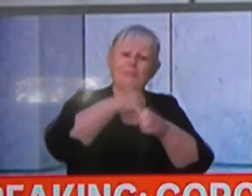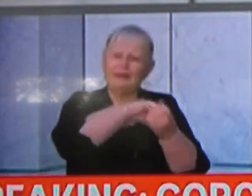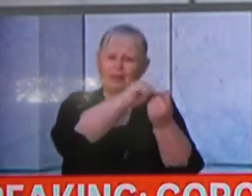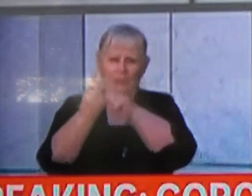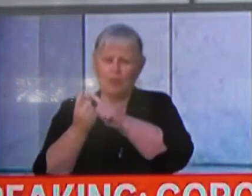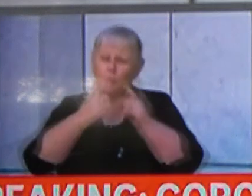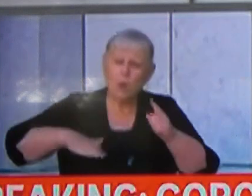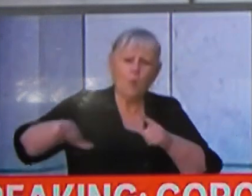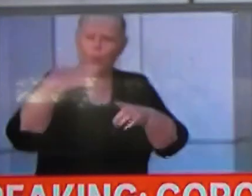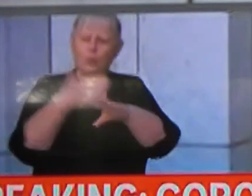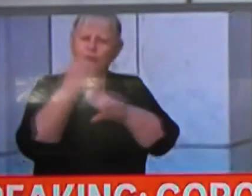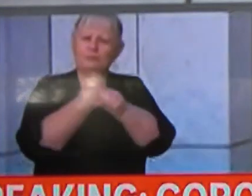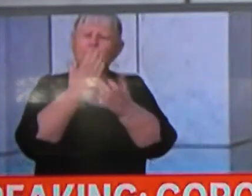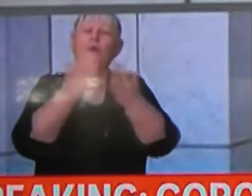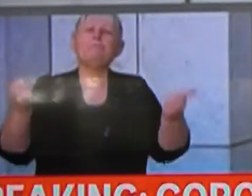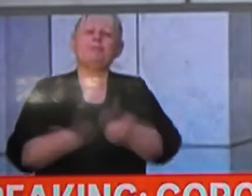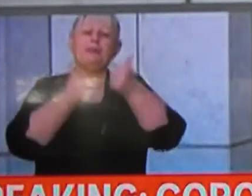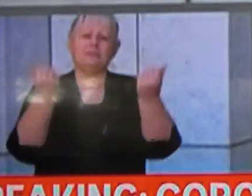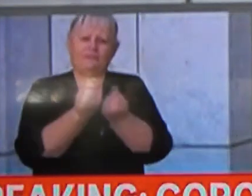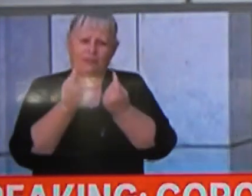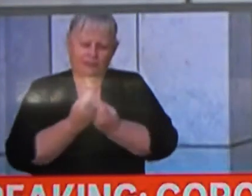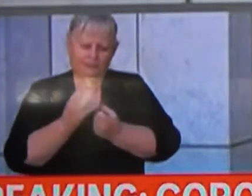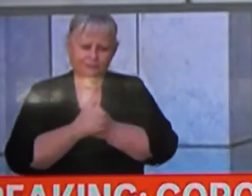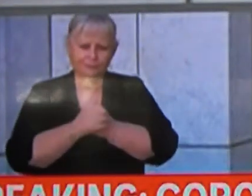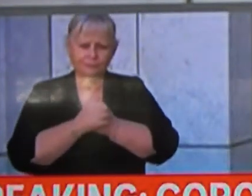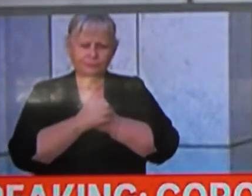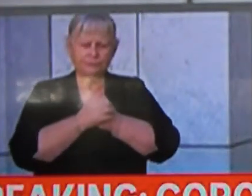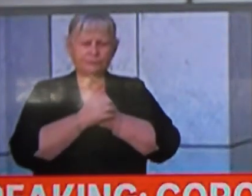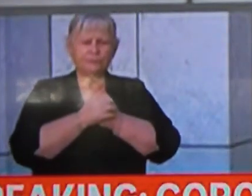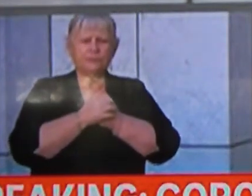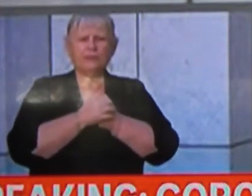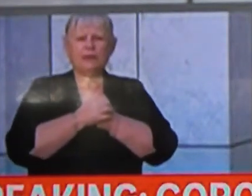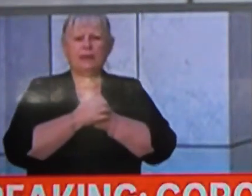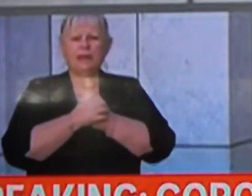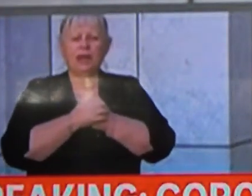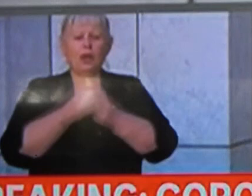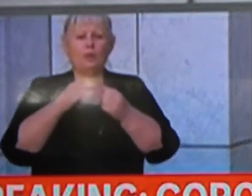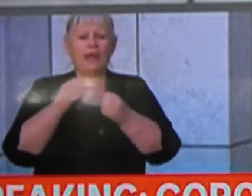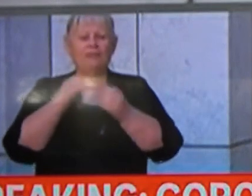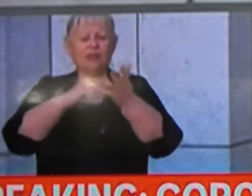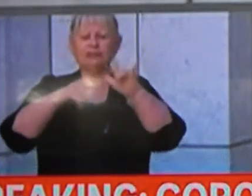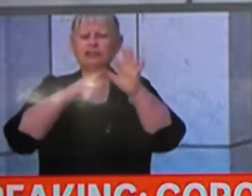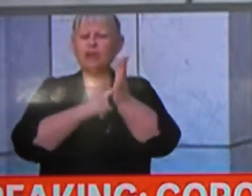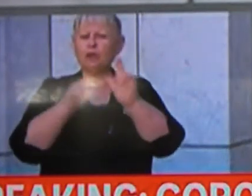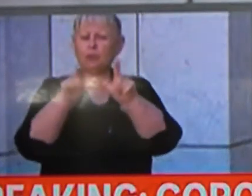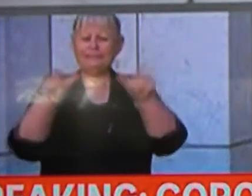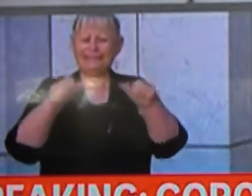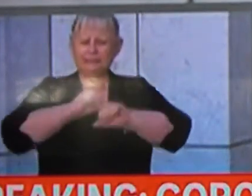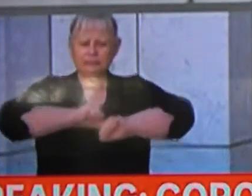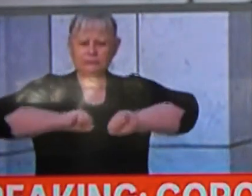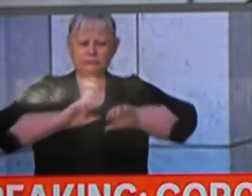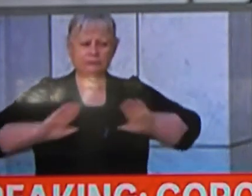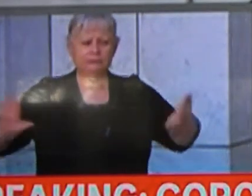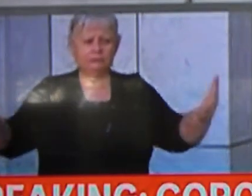ministers across the Cabinet. And enforcing the social distancing, keeping a healthy